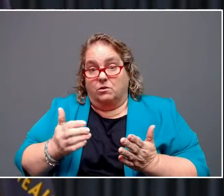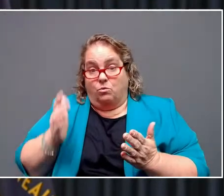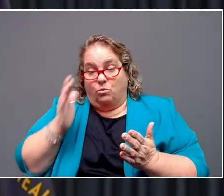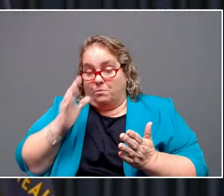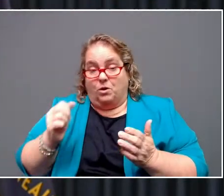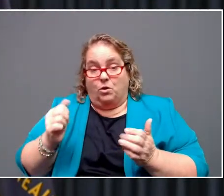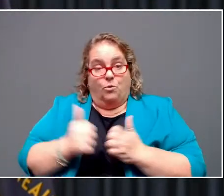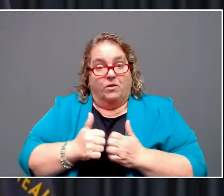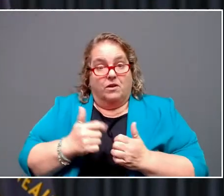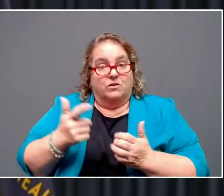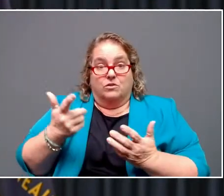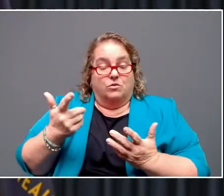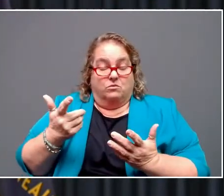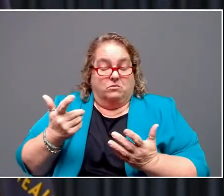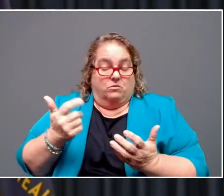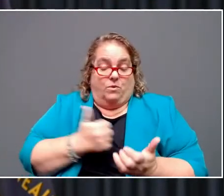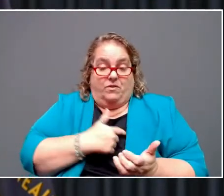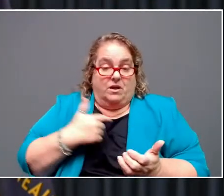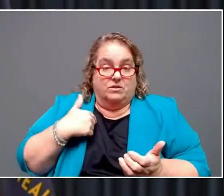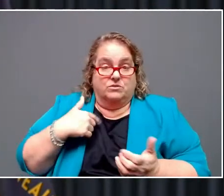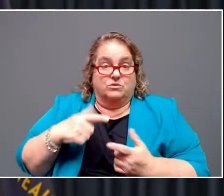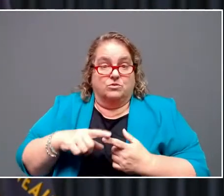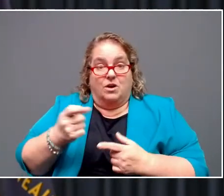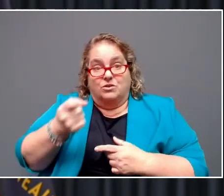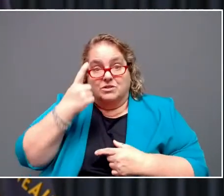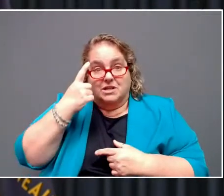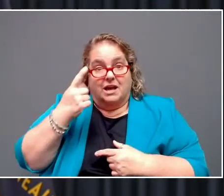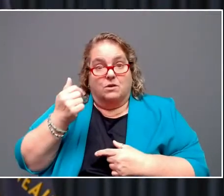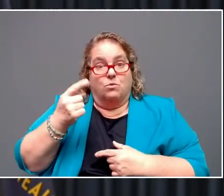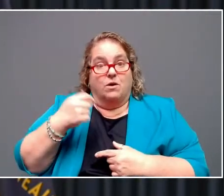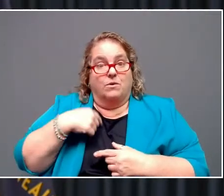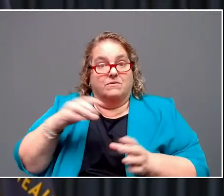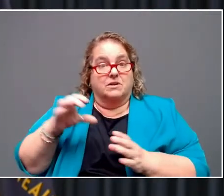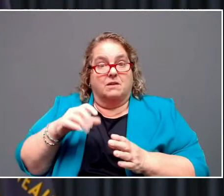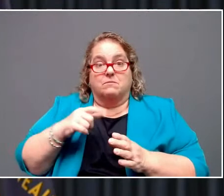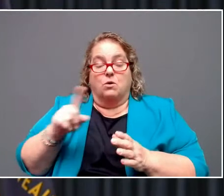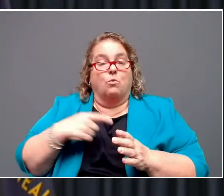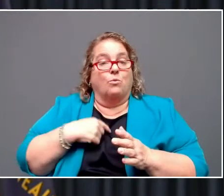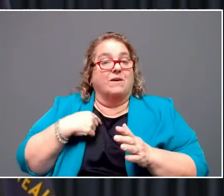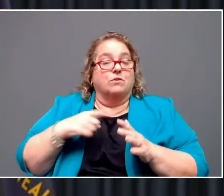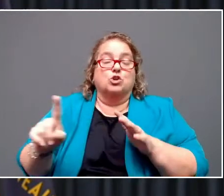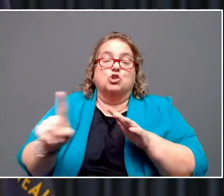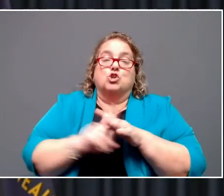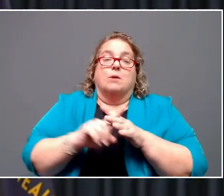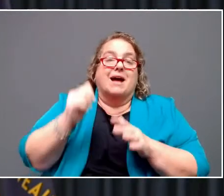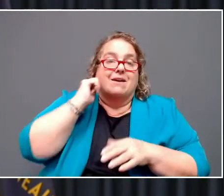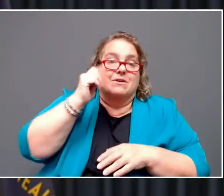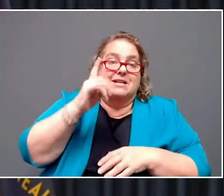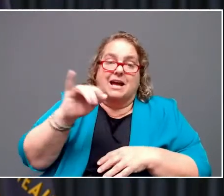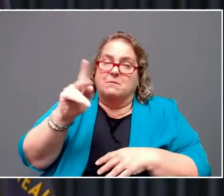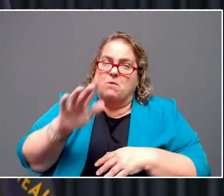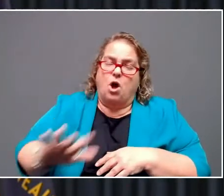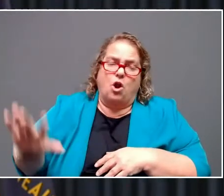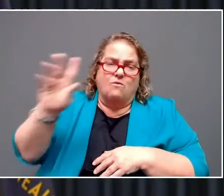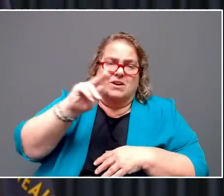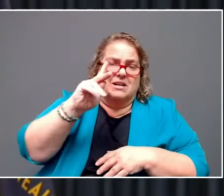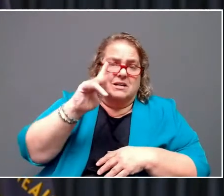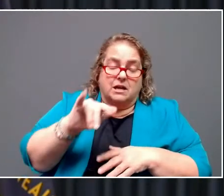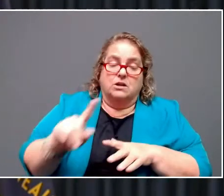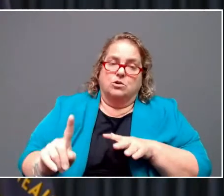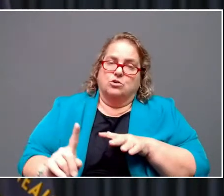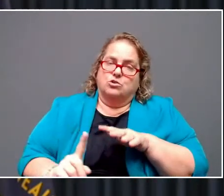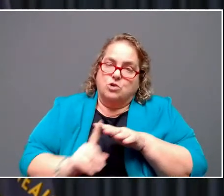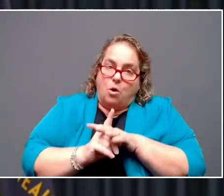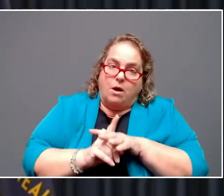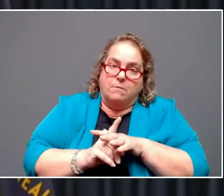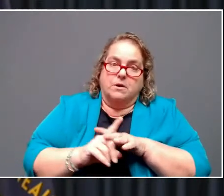hear. But we have showed up every day, as have people all over Kentucky, communally, and we have done